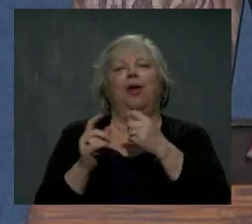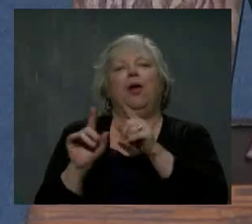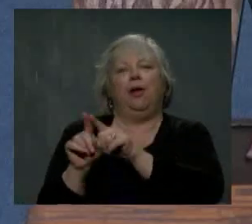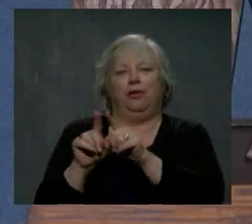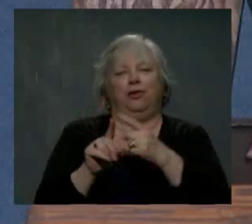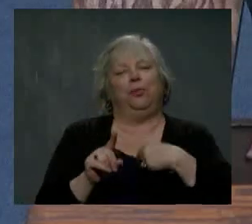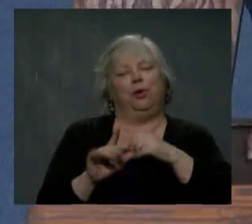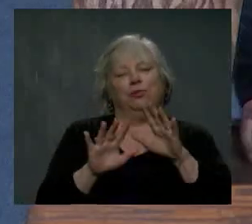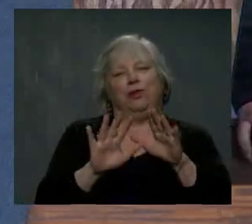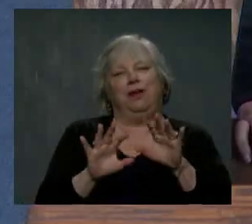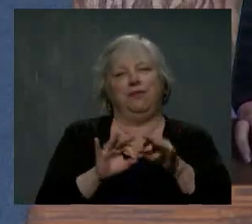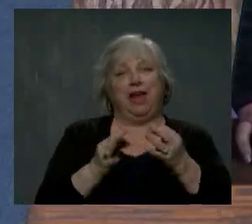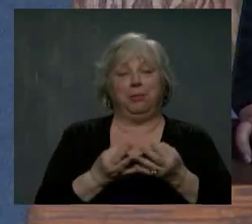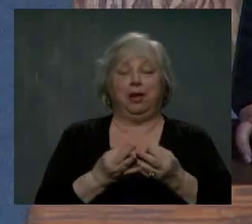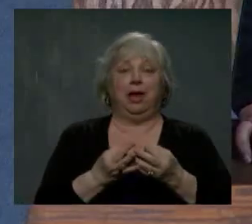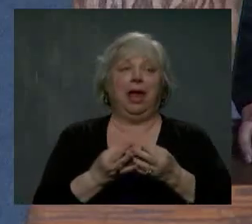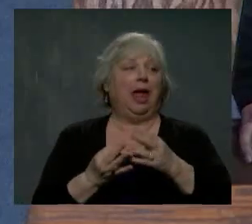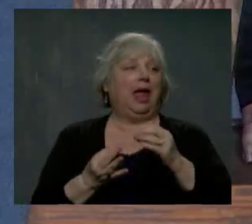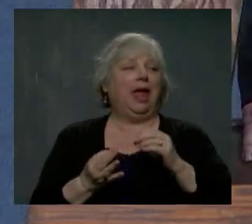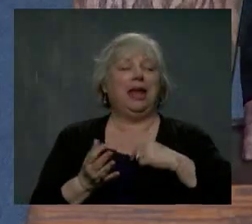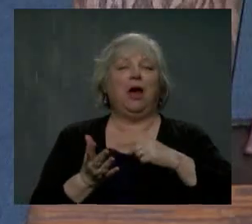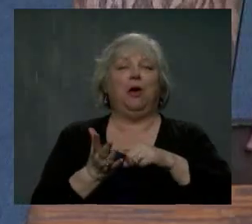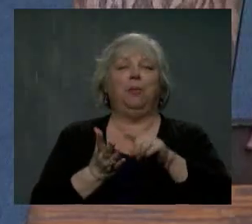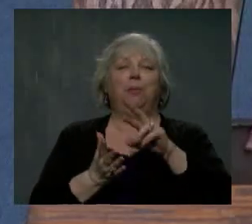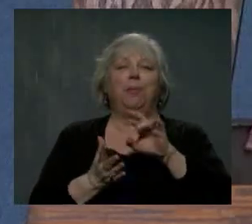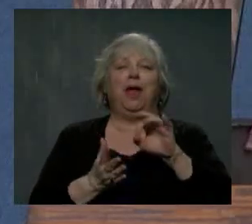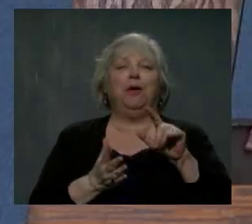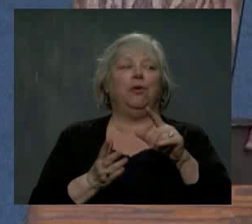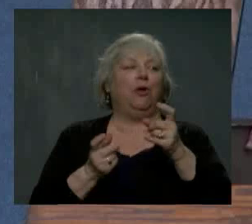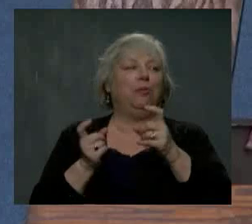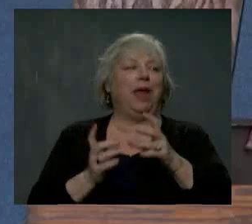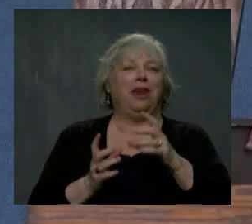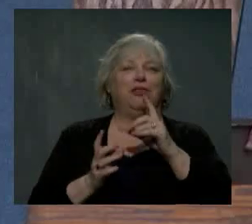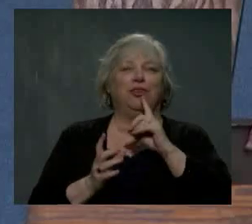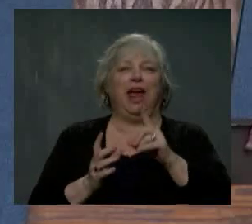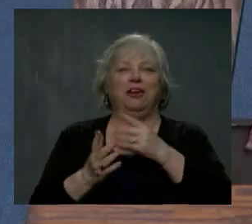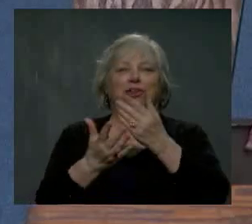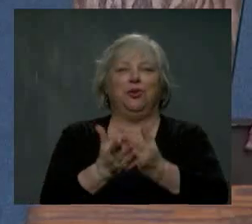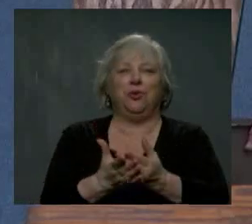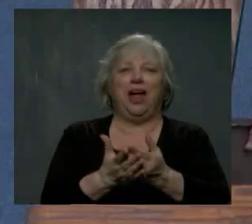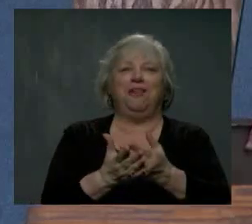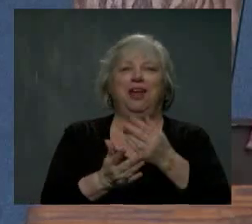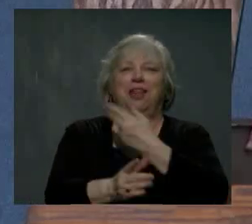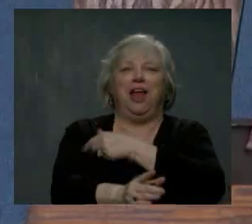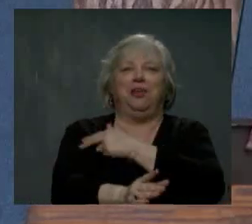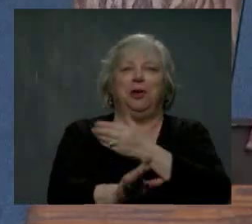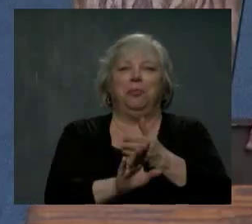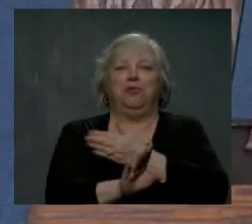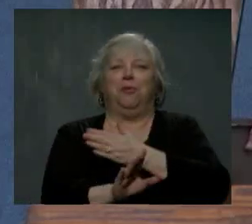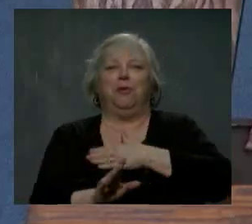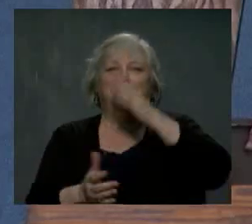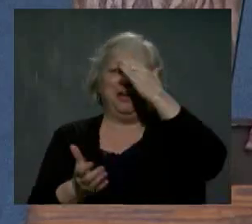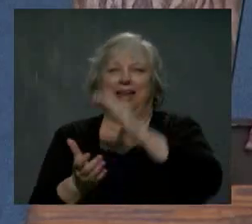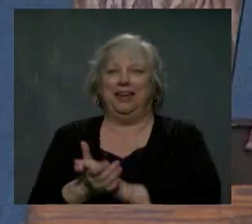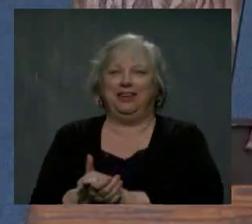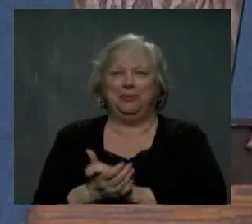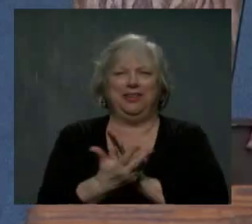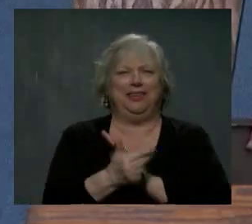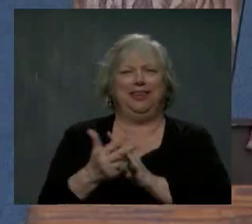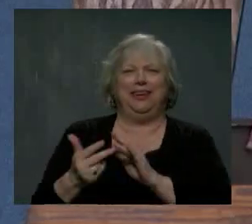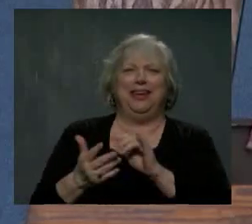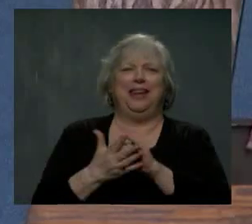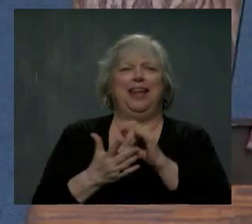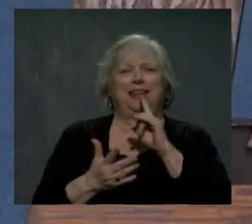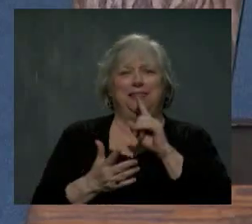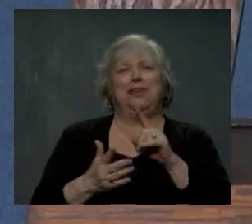funny part is our payroll manager actually beat my husband to the hospital. I mean, that's how wonderful we all